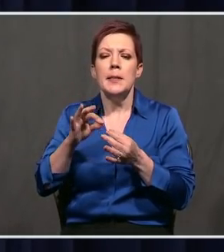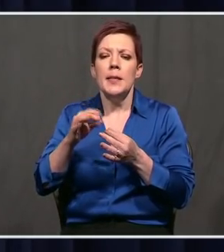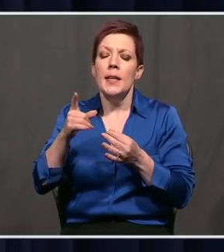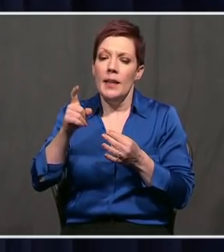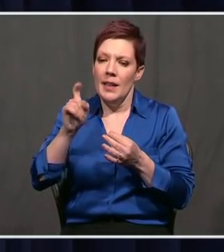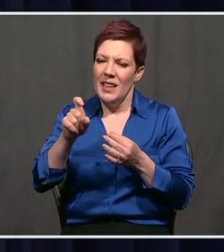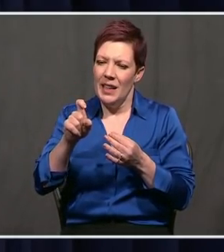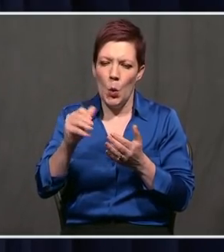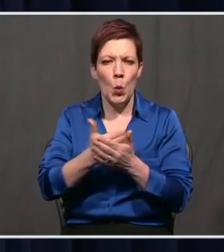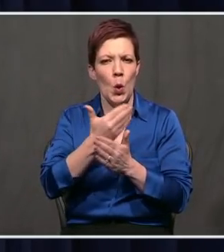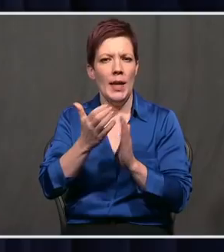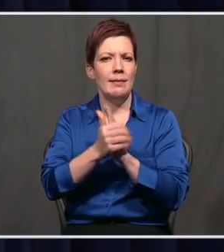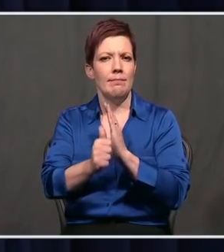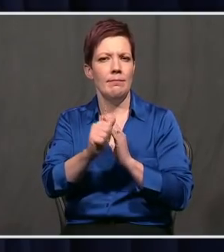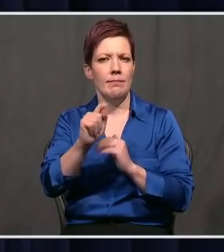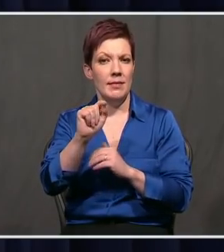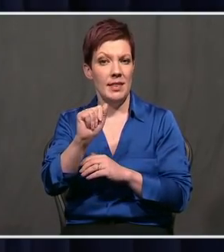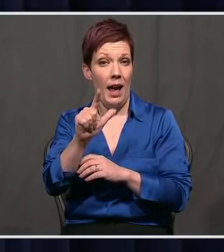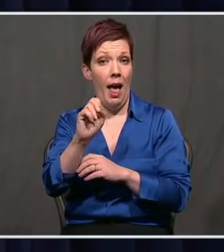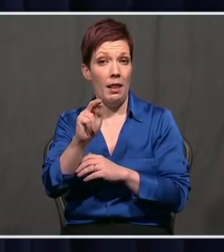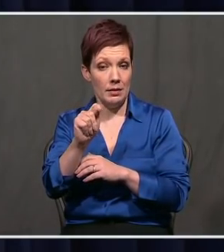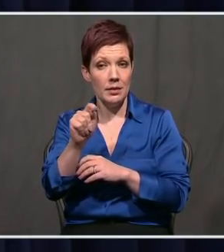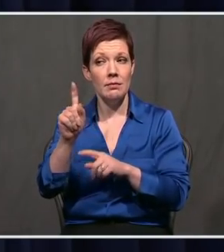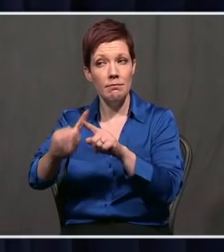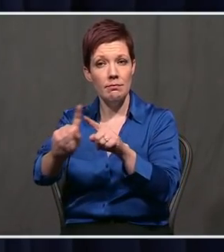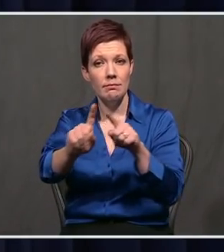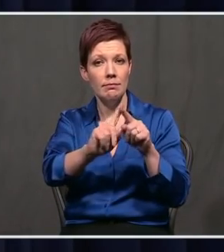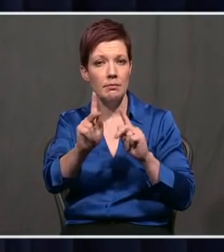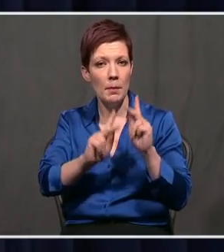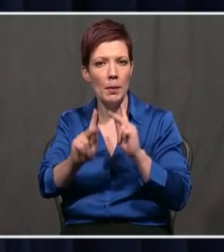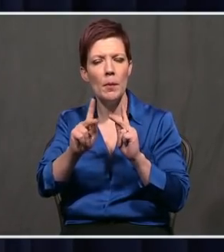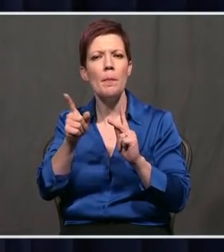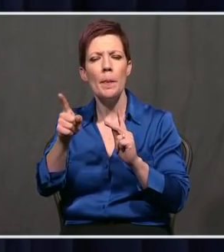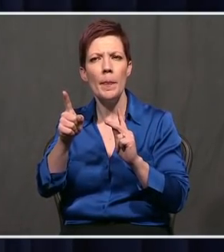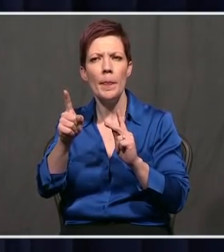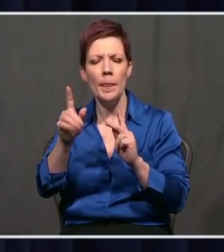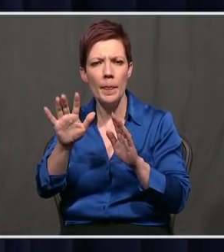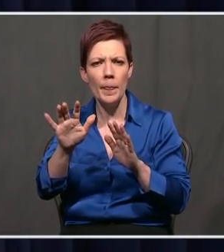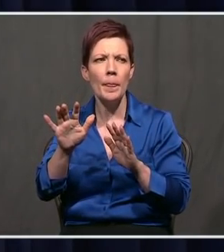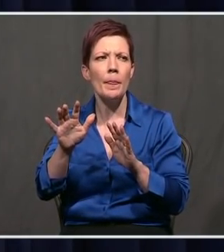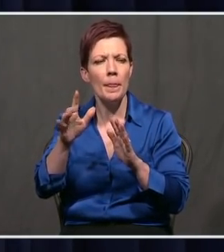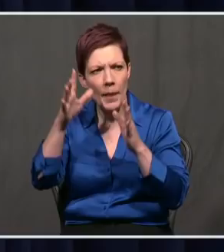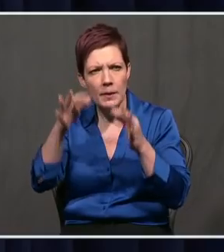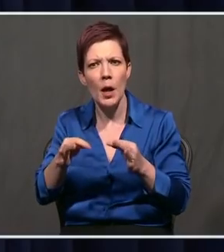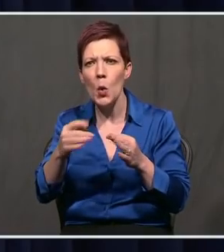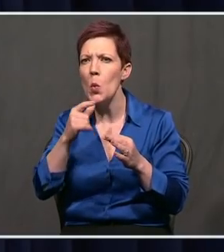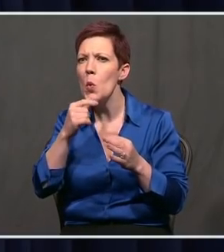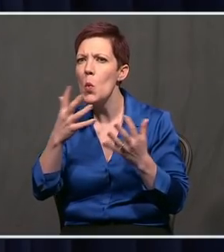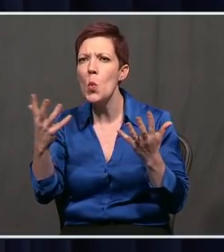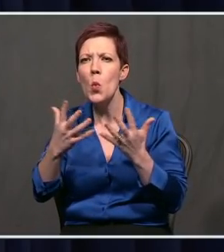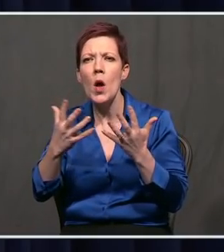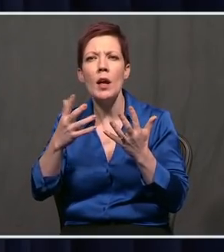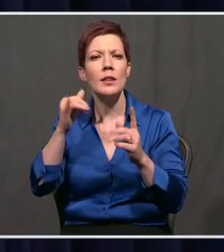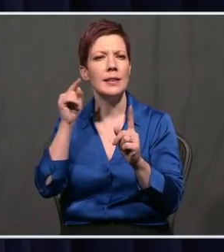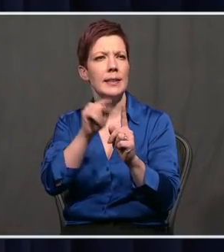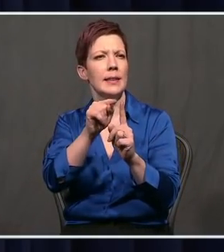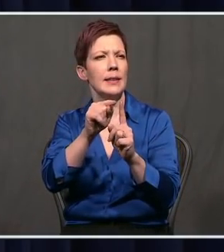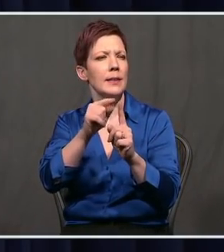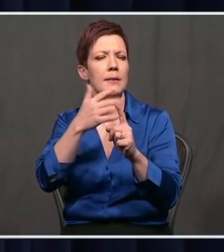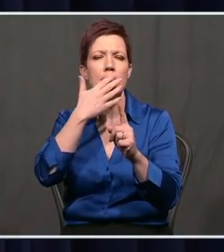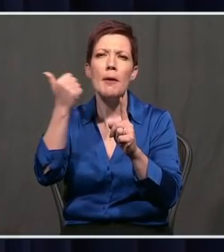some of his industry contacts. I was in his office, and he said, who's the best vaccine developer in the world? We got one answer, Moncef Slowey. Who's the